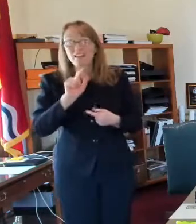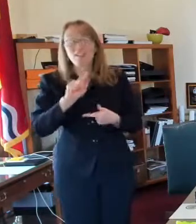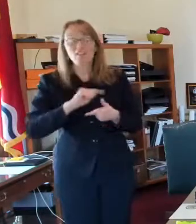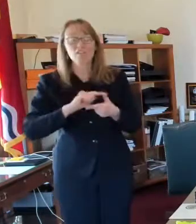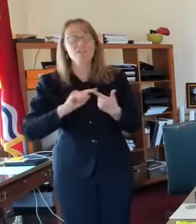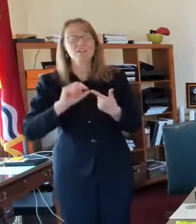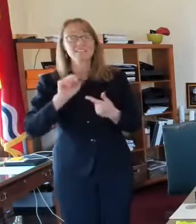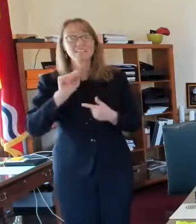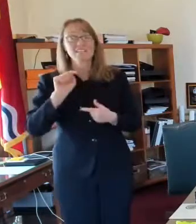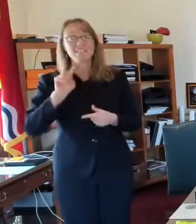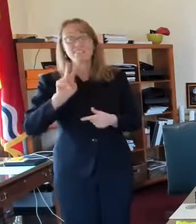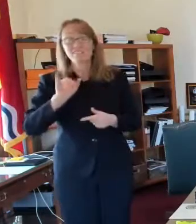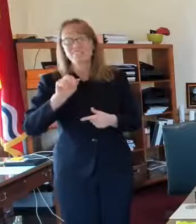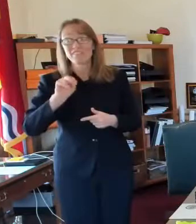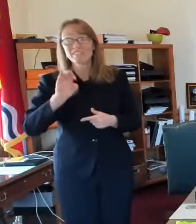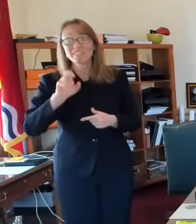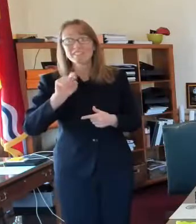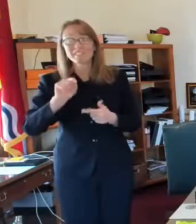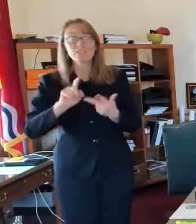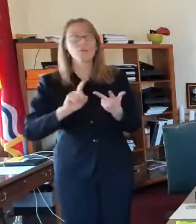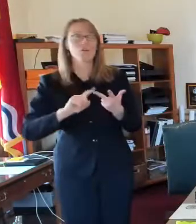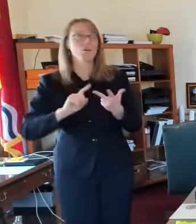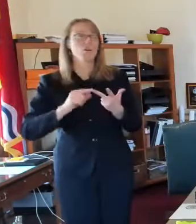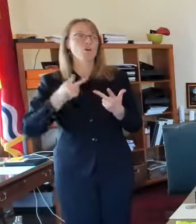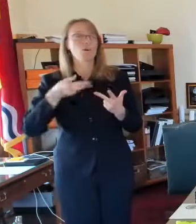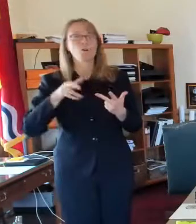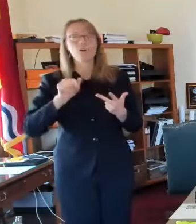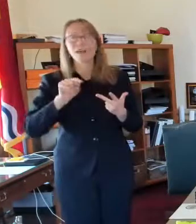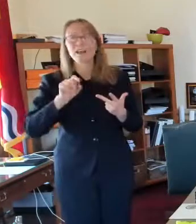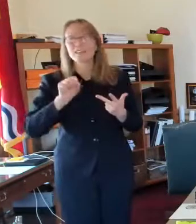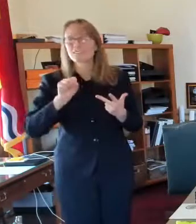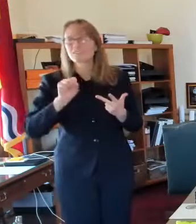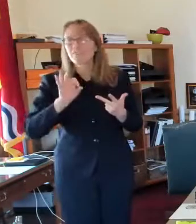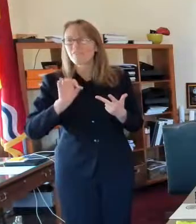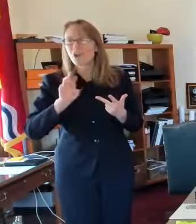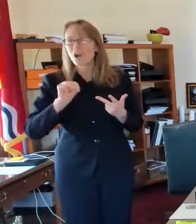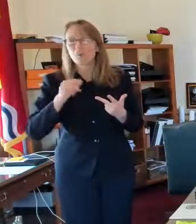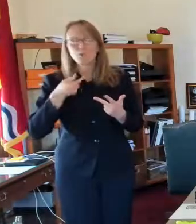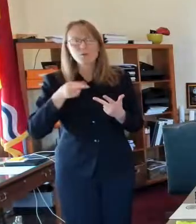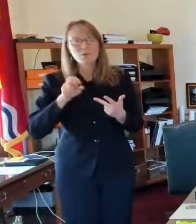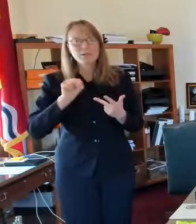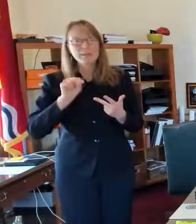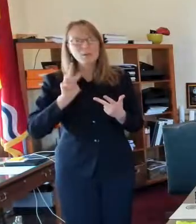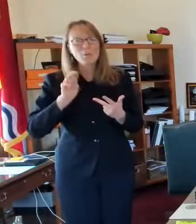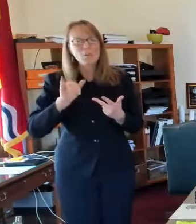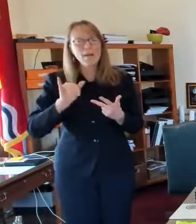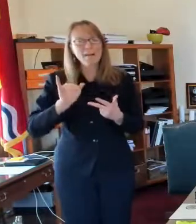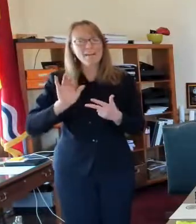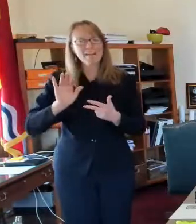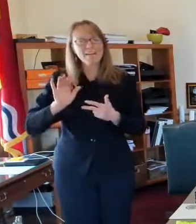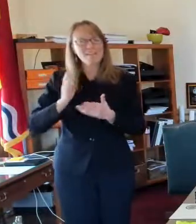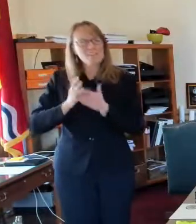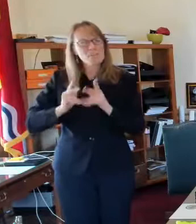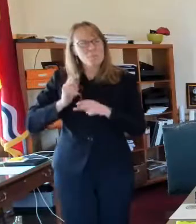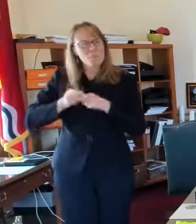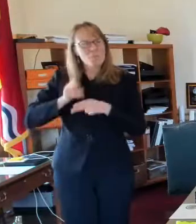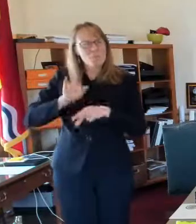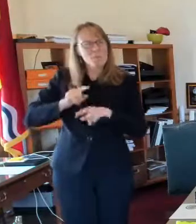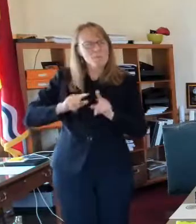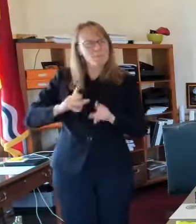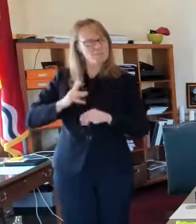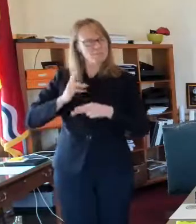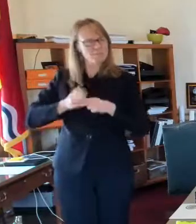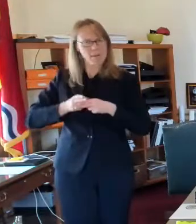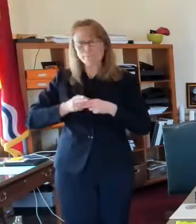I call it the Grants Farm Greenway. I don't think that's its official name, but anyway, get out and enjoy